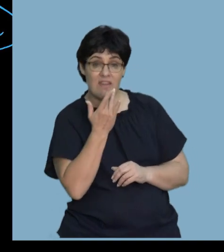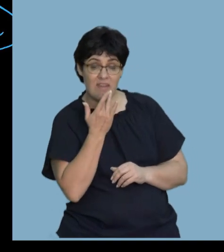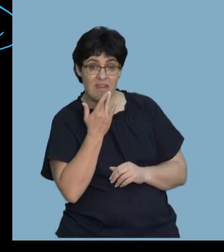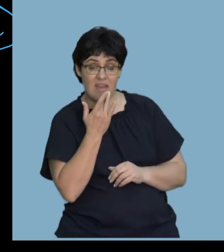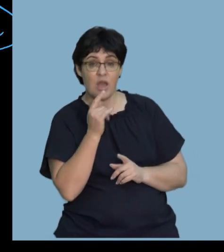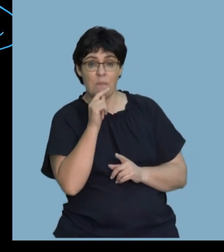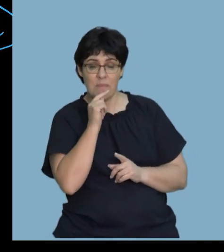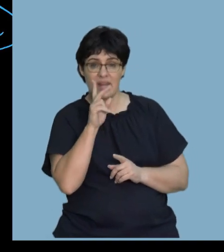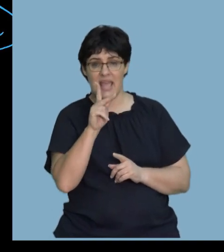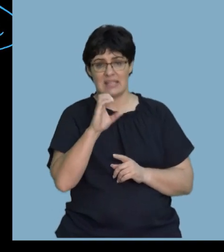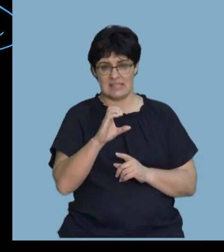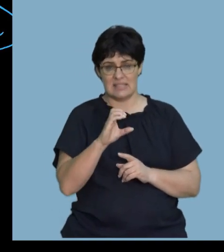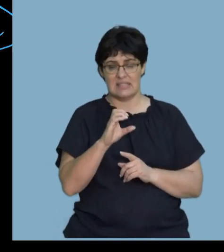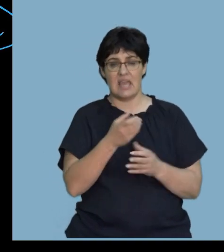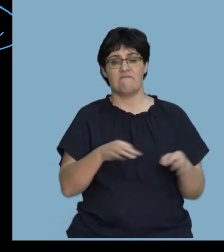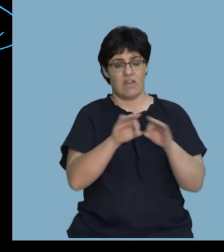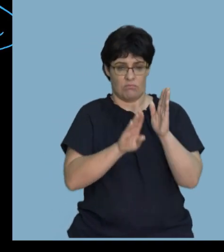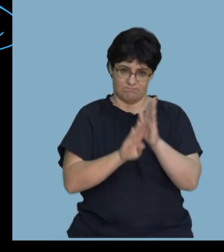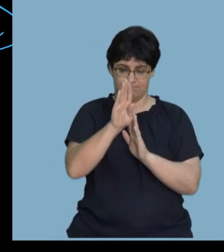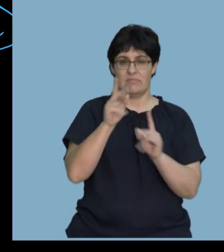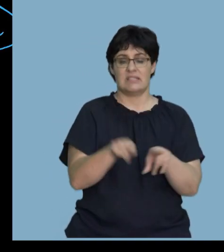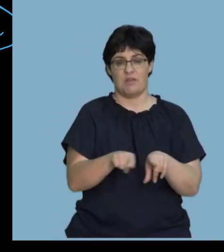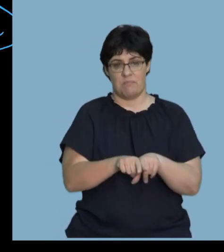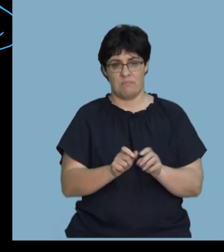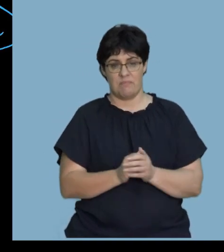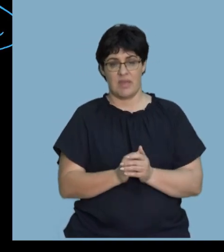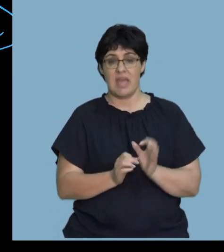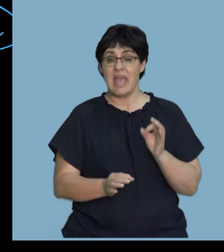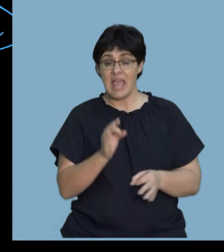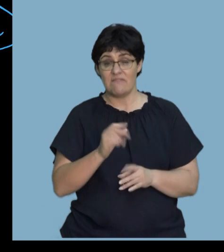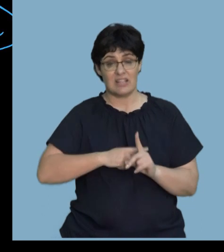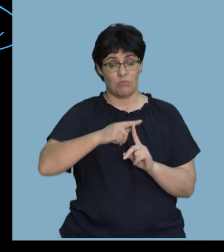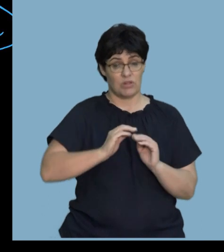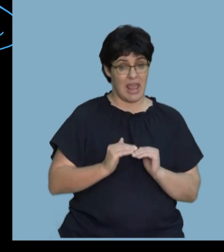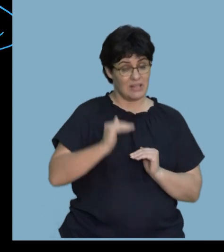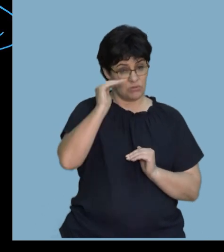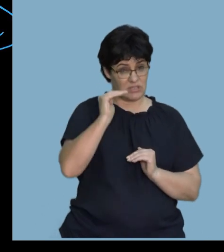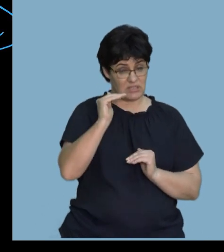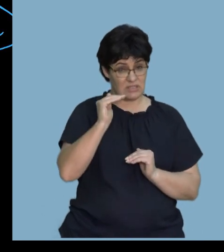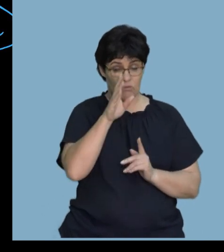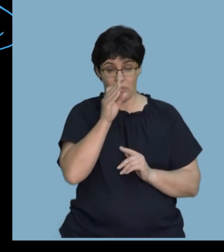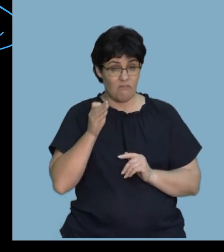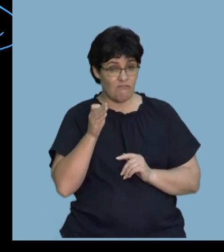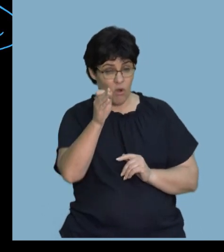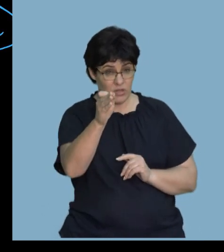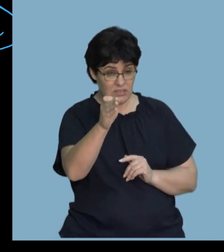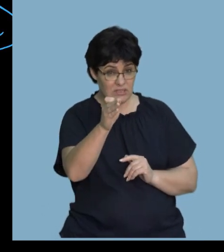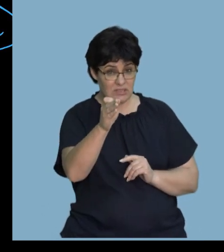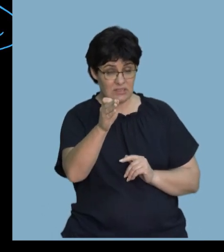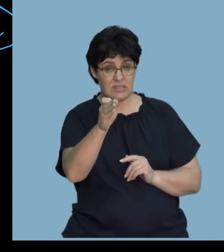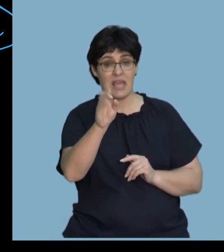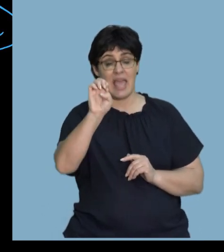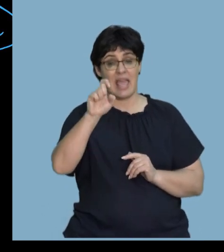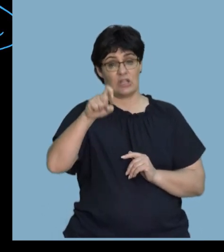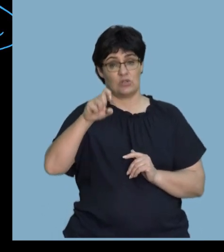means the Kc value will also increase. Now, A says if we increase temperature, remember the forward reaction is exothermic, and